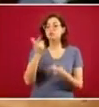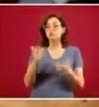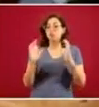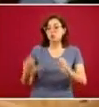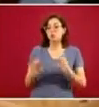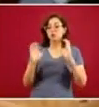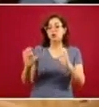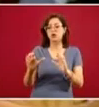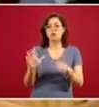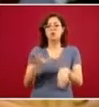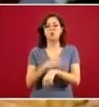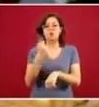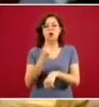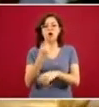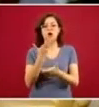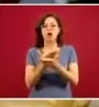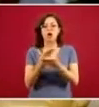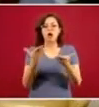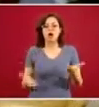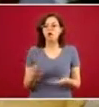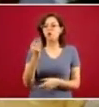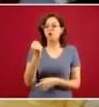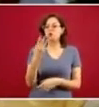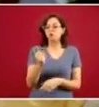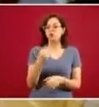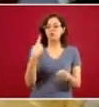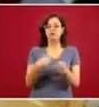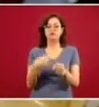within the police department, given the